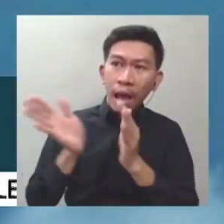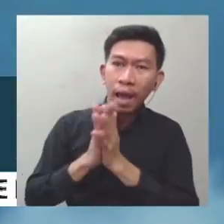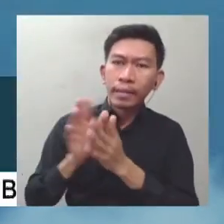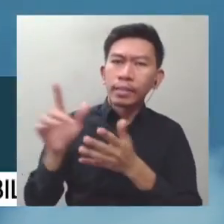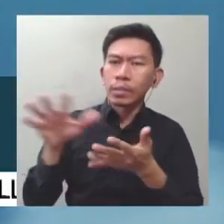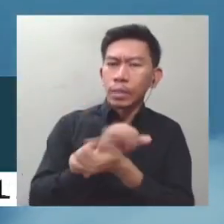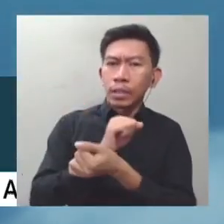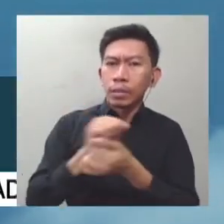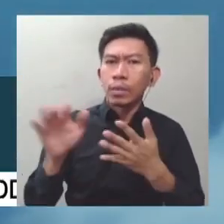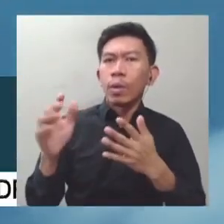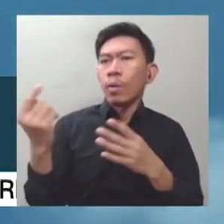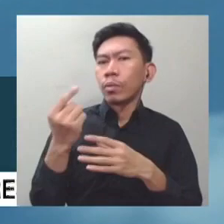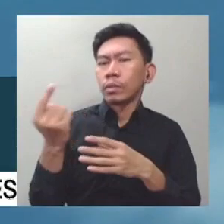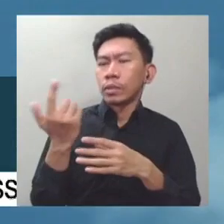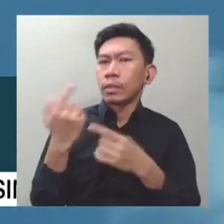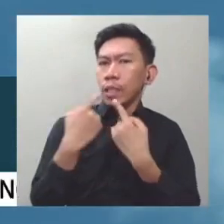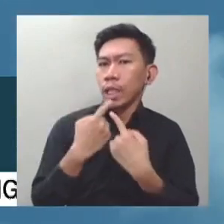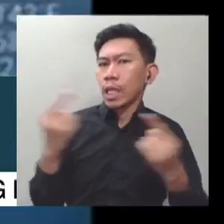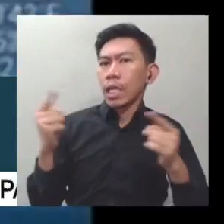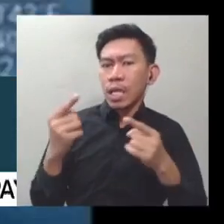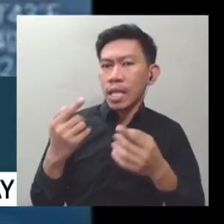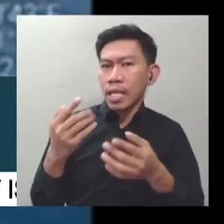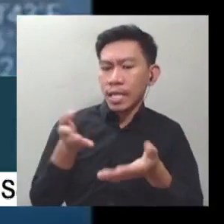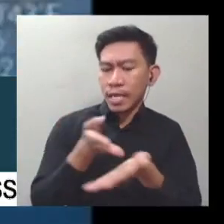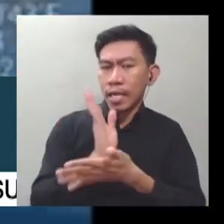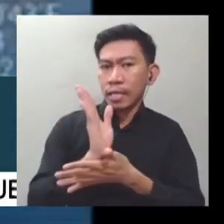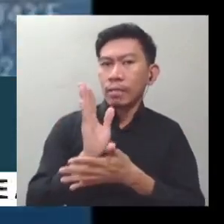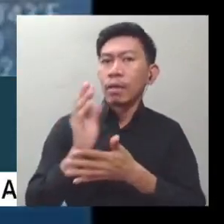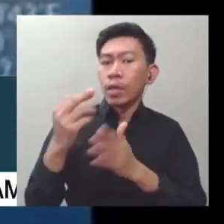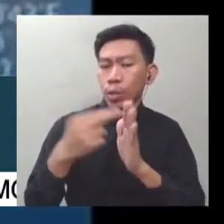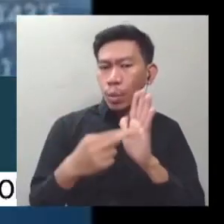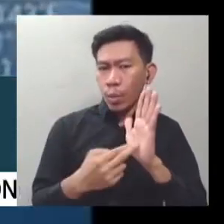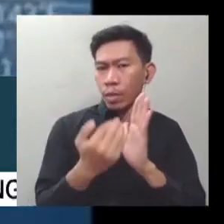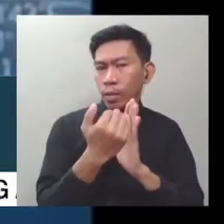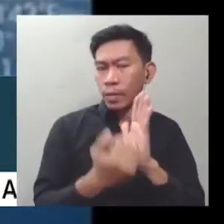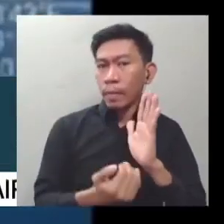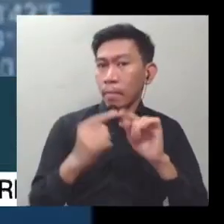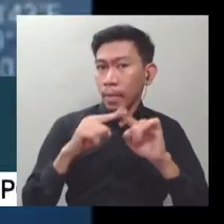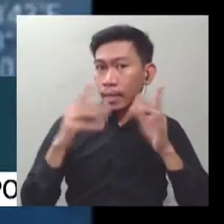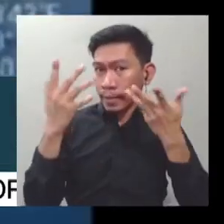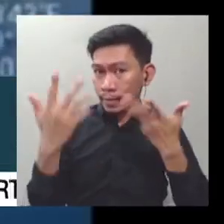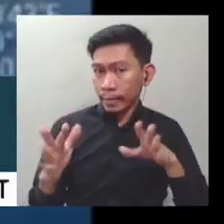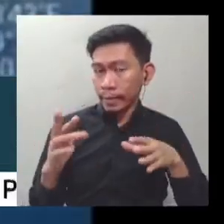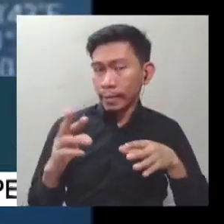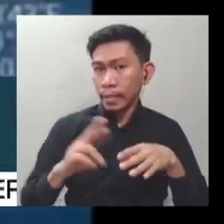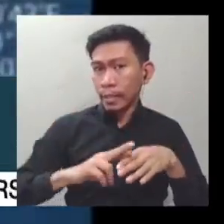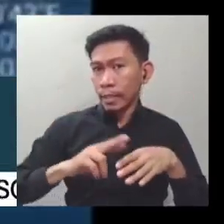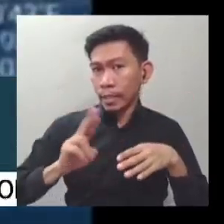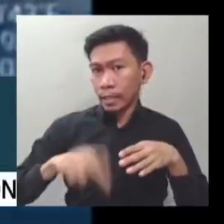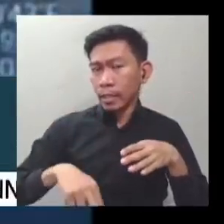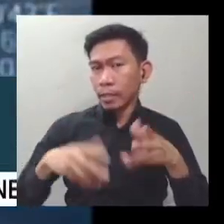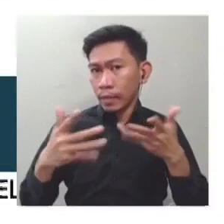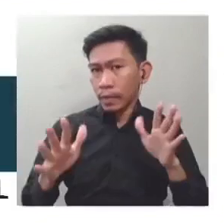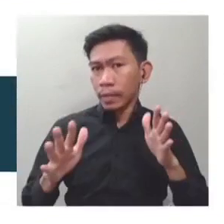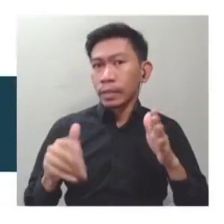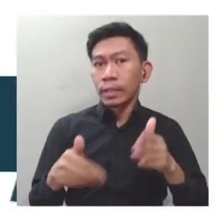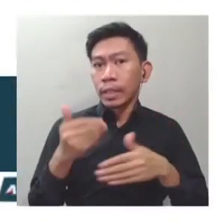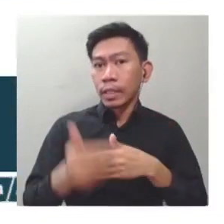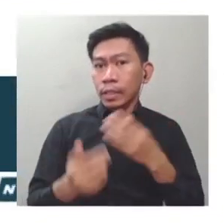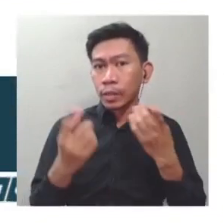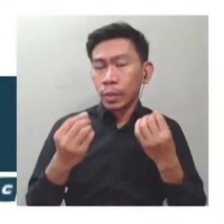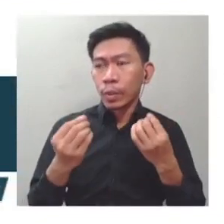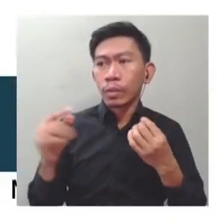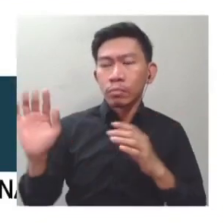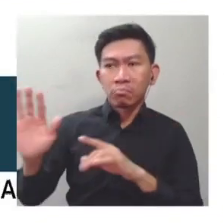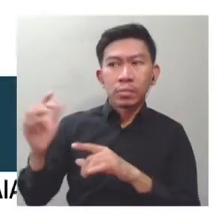of rights. They already laid down the rule. Now, the logical next step is, since China is doing